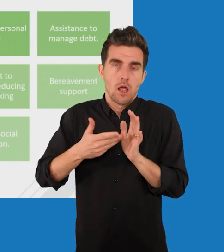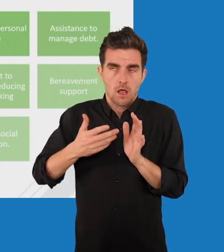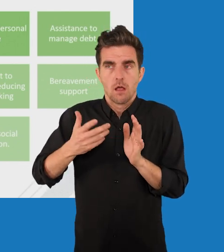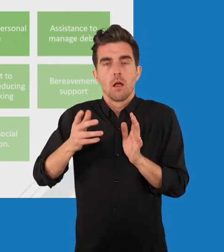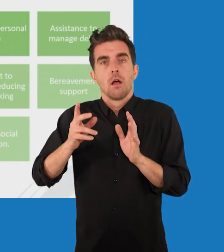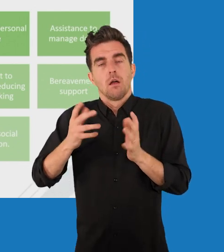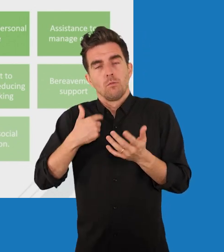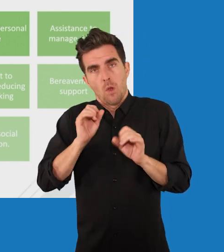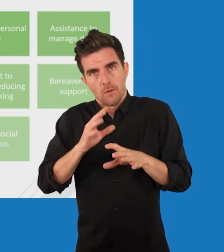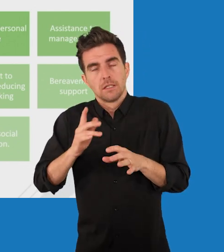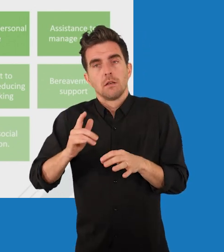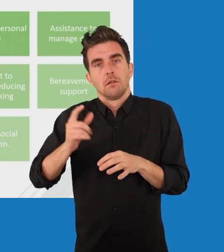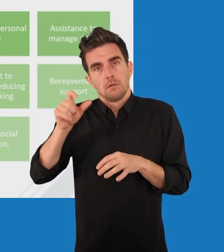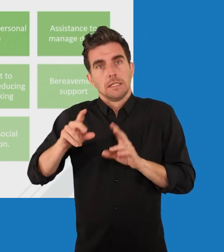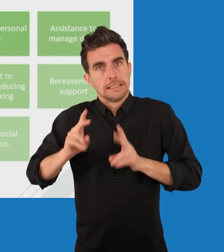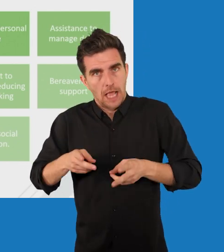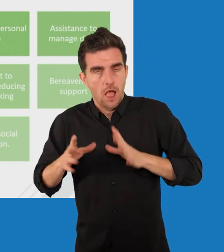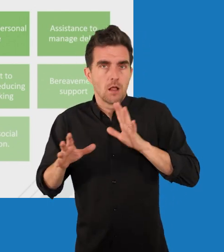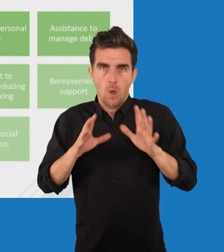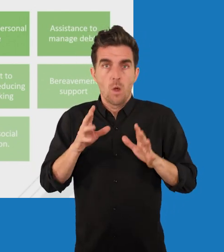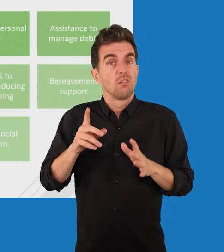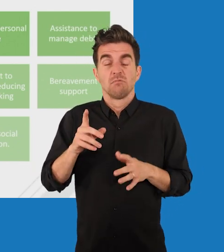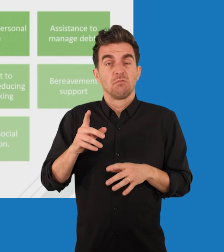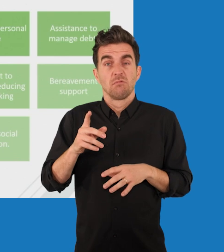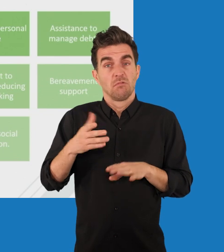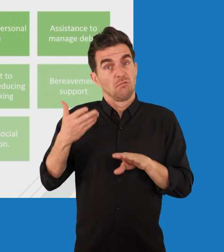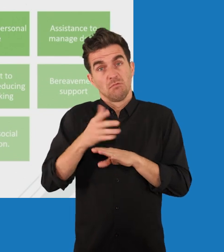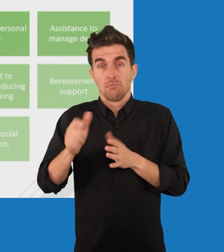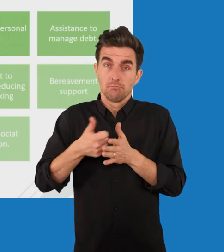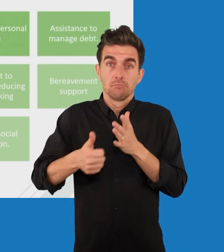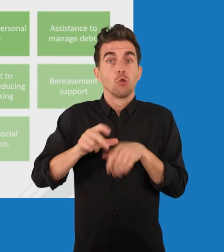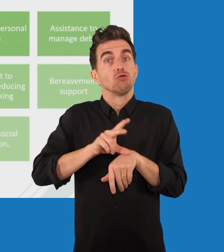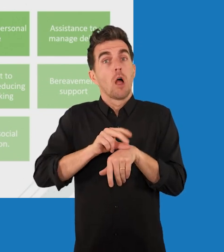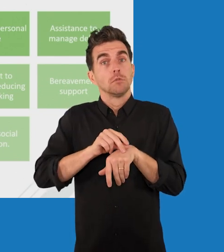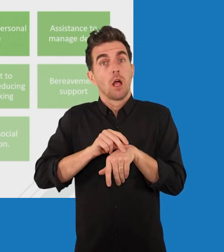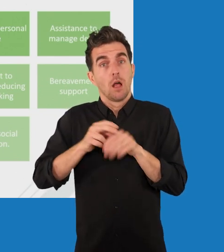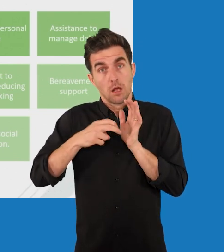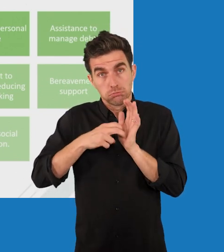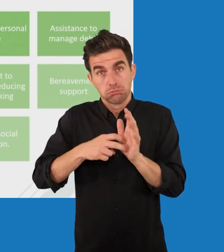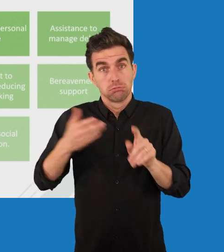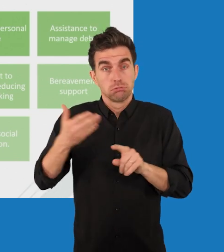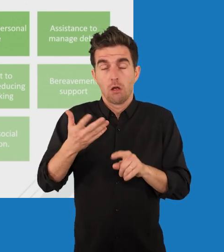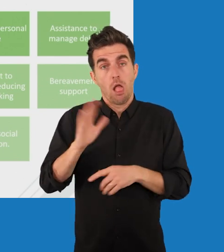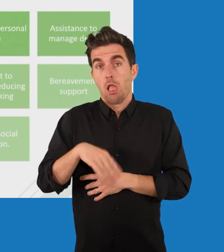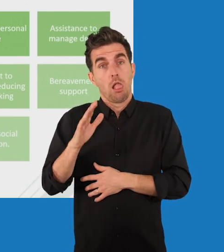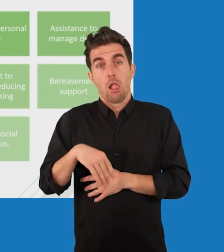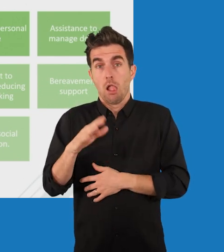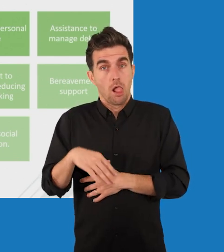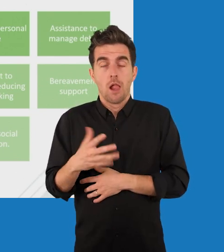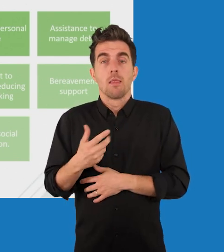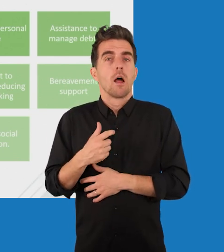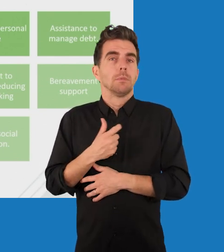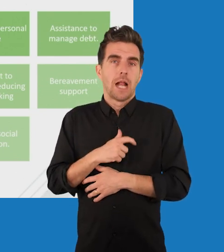had a recent bereavement, as I've already mentioned. She'd not attended many of her regular GP